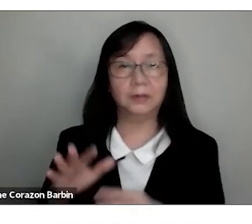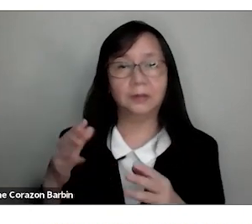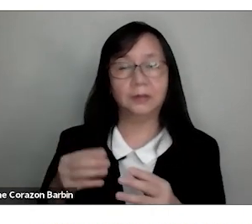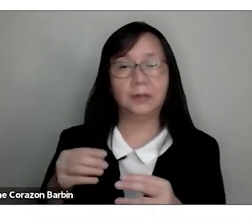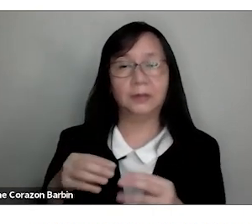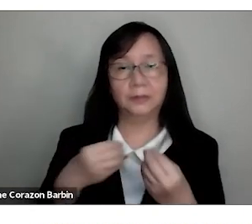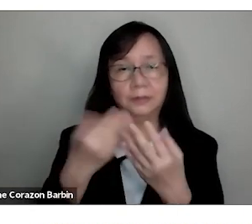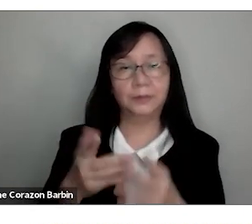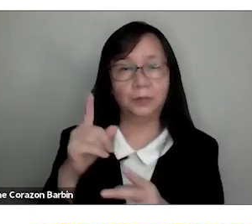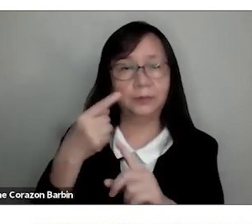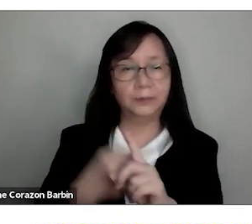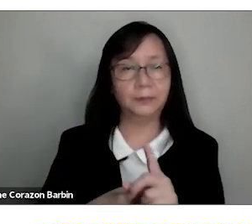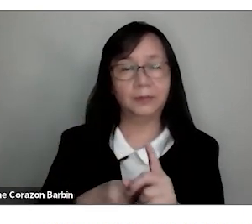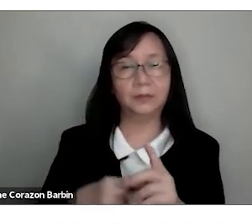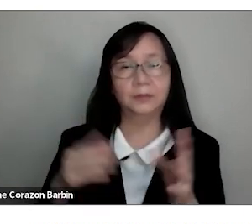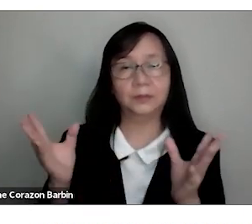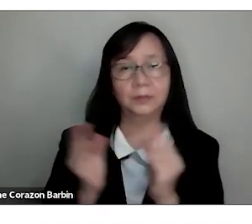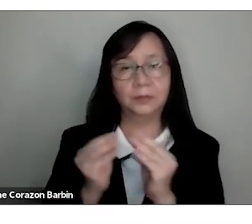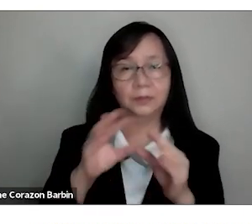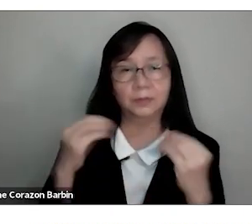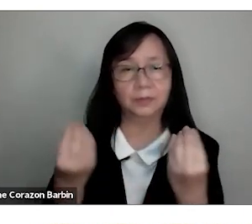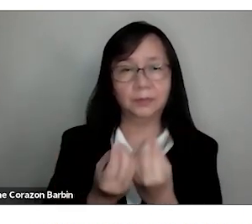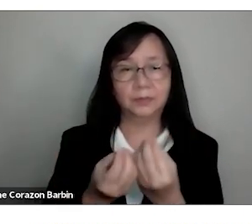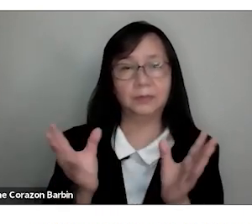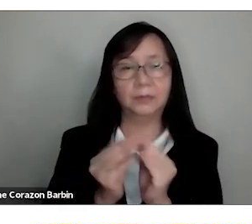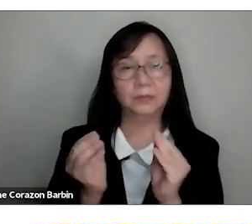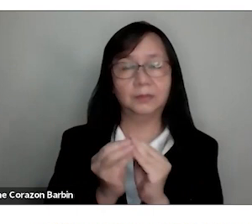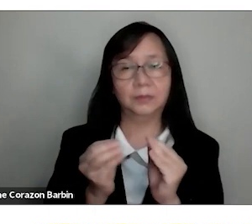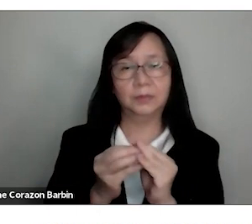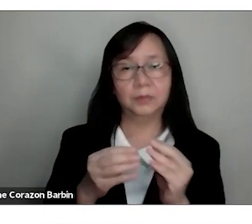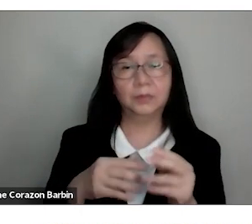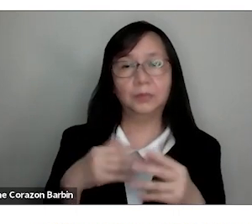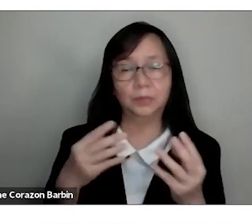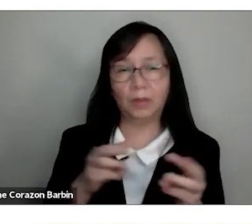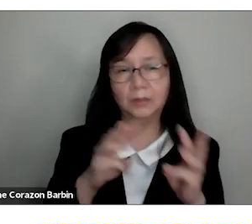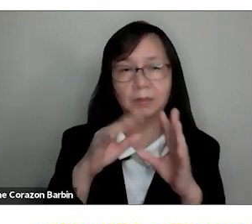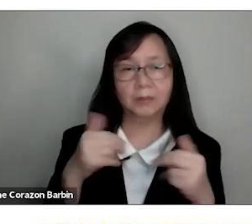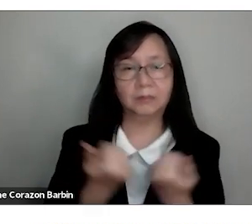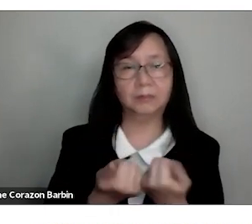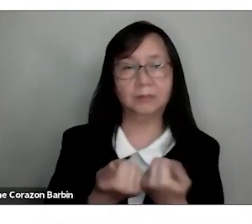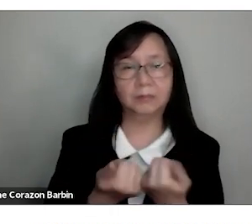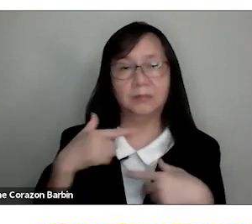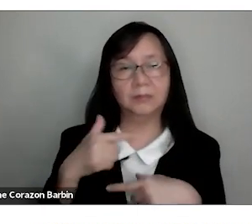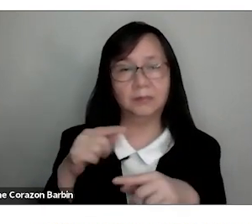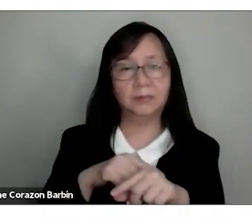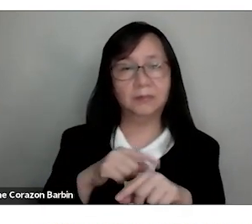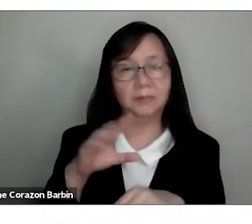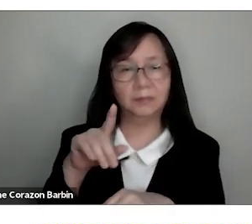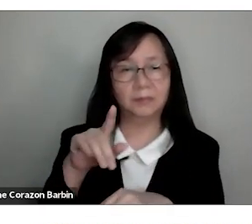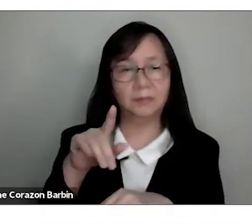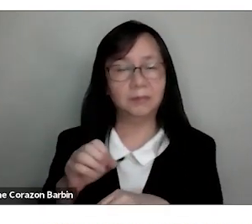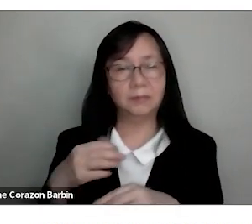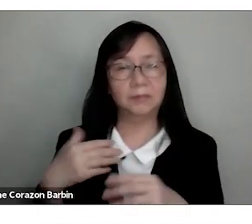organize the consultation. As a strategy to overcome the limited preparation time, CRC Asia reached out to the child delegates